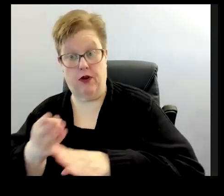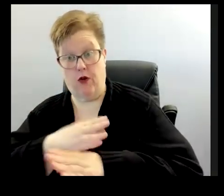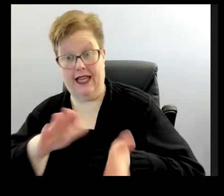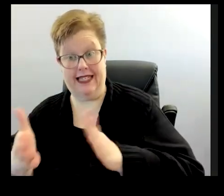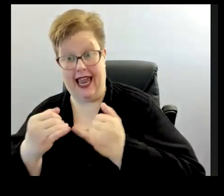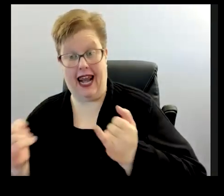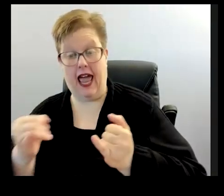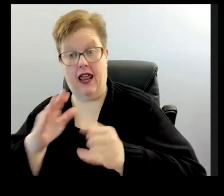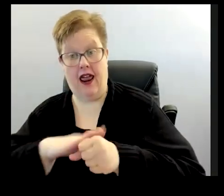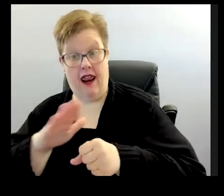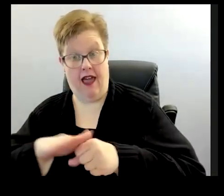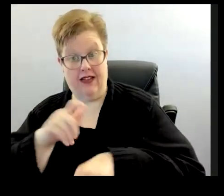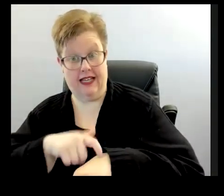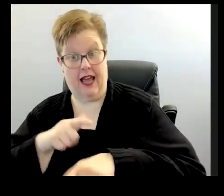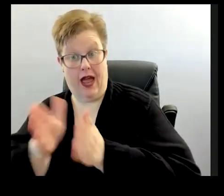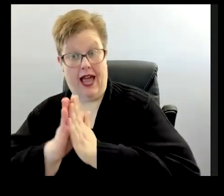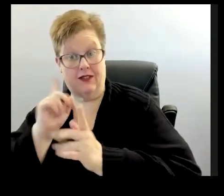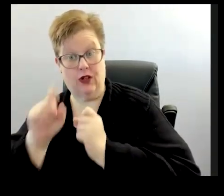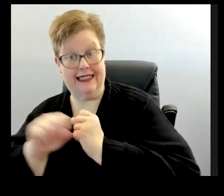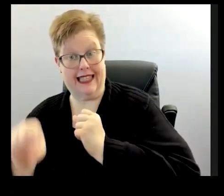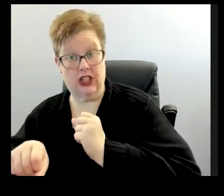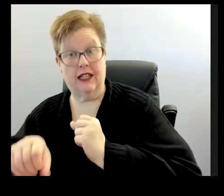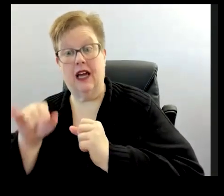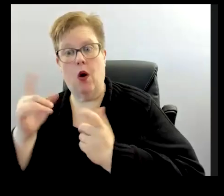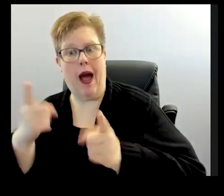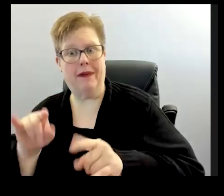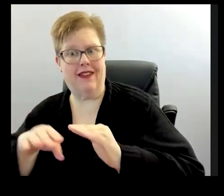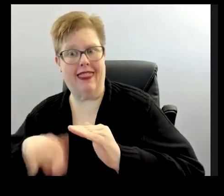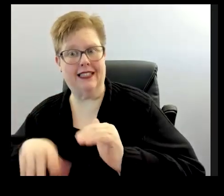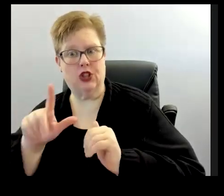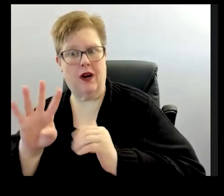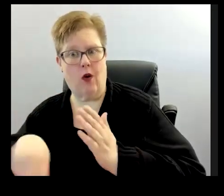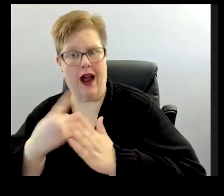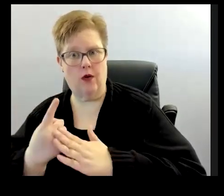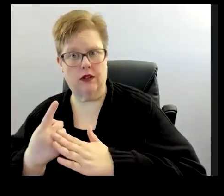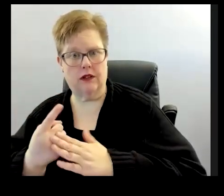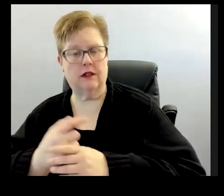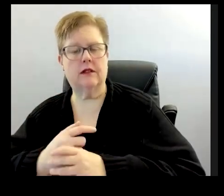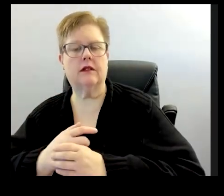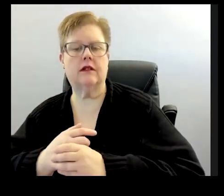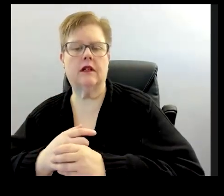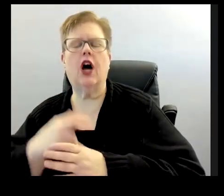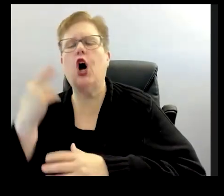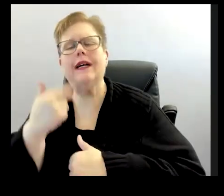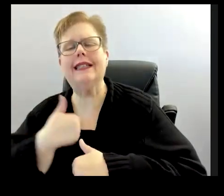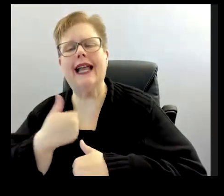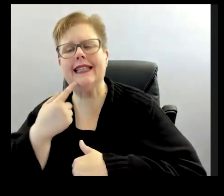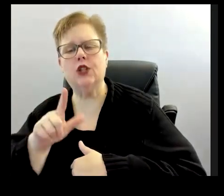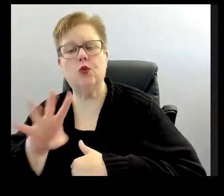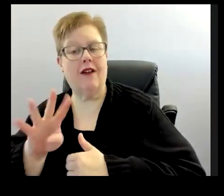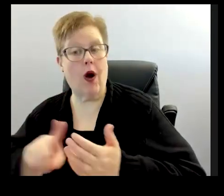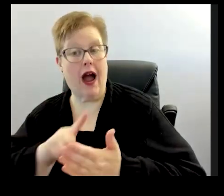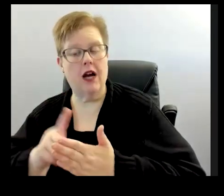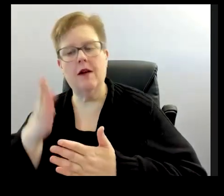request an extension? What happens if it's less than 24 hours? So essentially, the reason I say 24